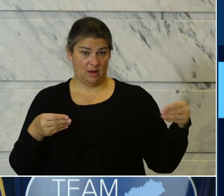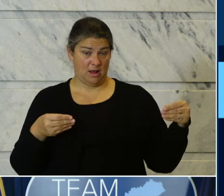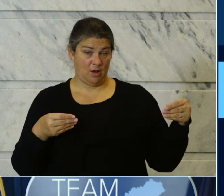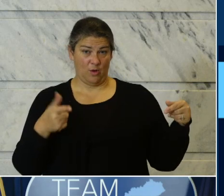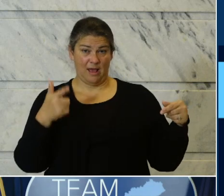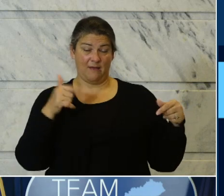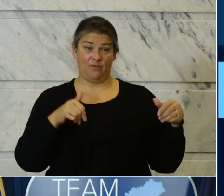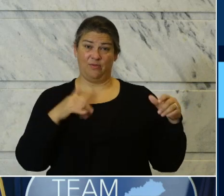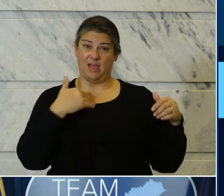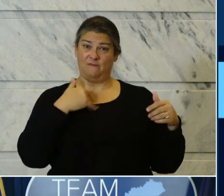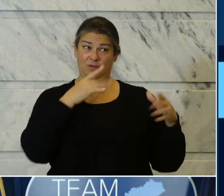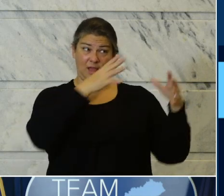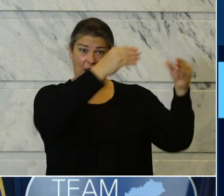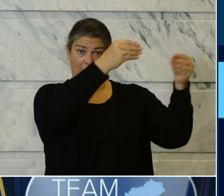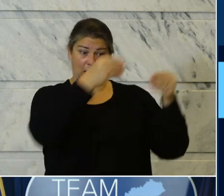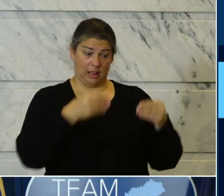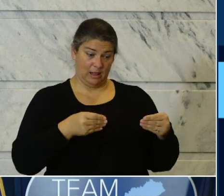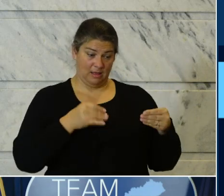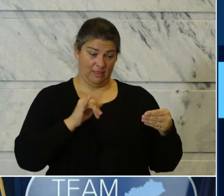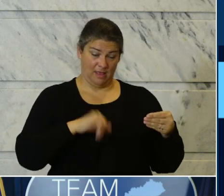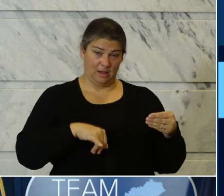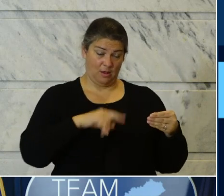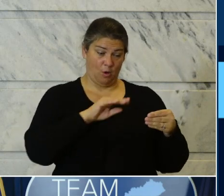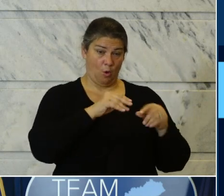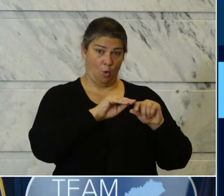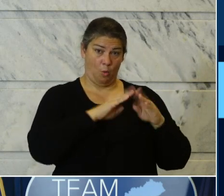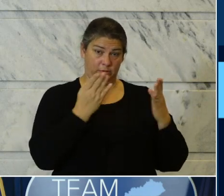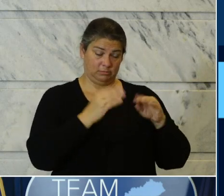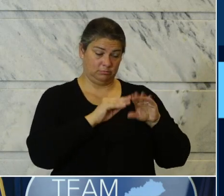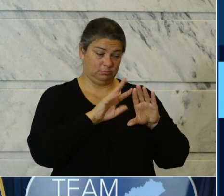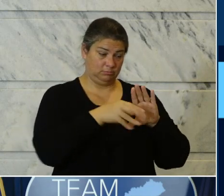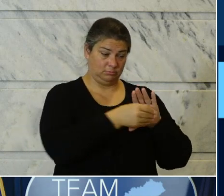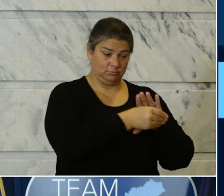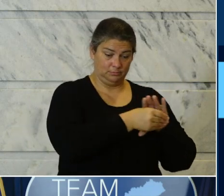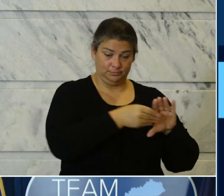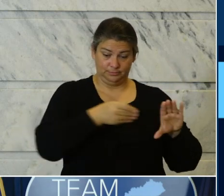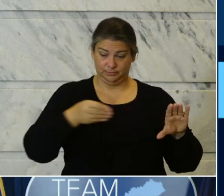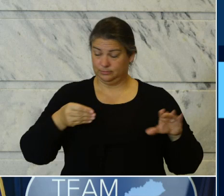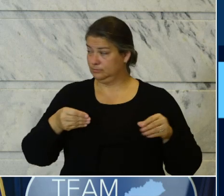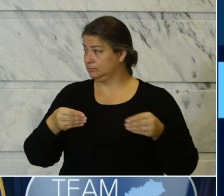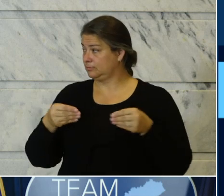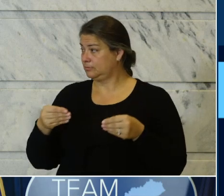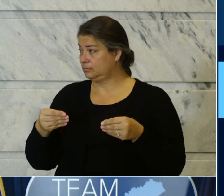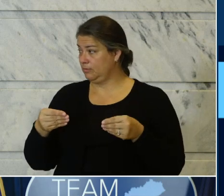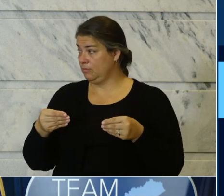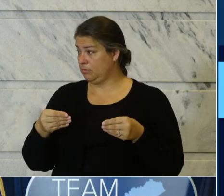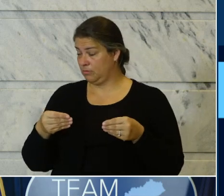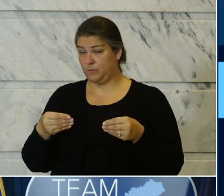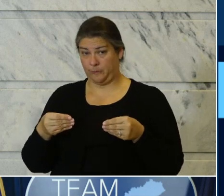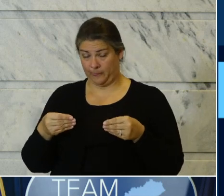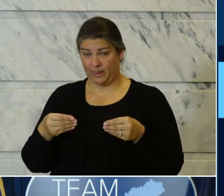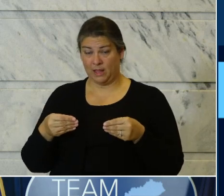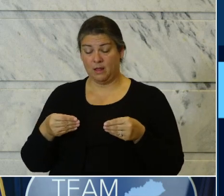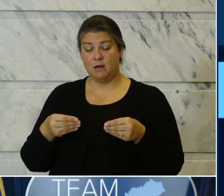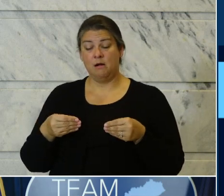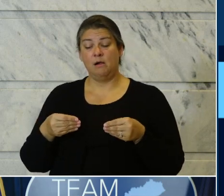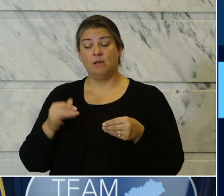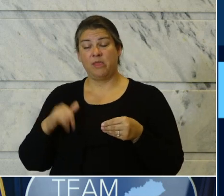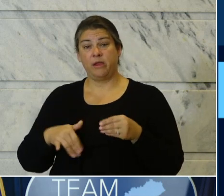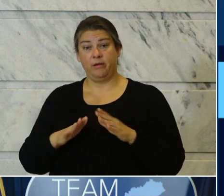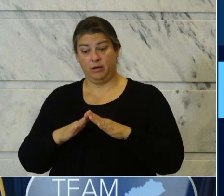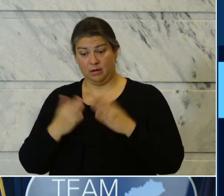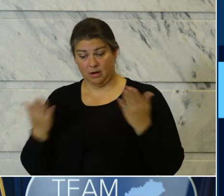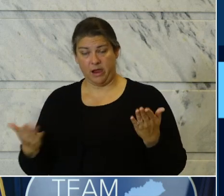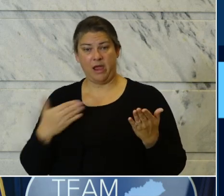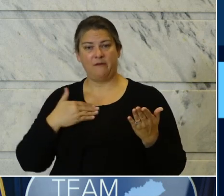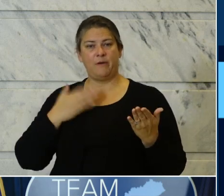you have to fill out your ballot, which is 2 sides, right? You put it in the envelope, seal it,